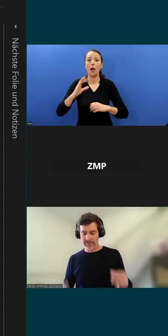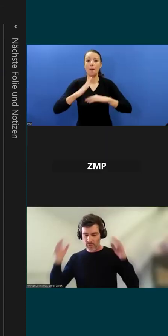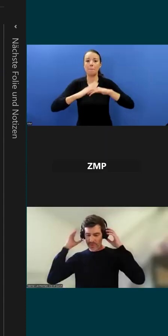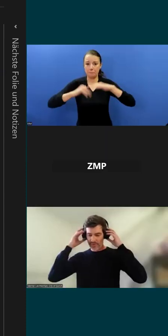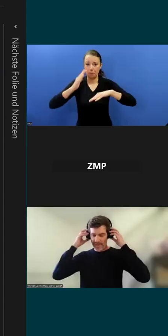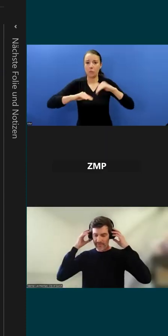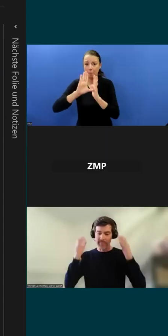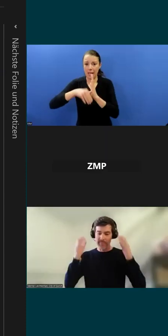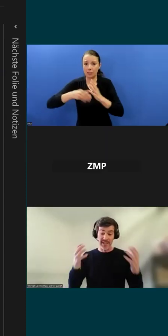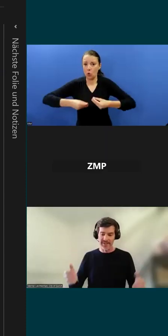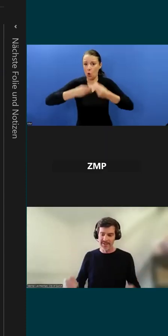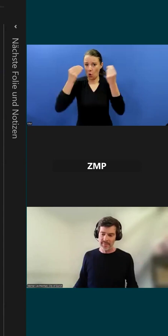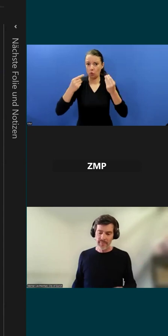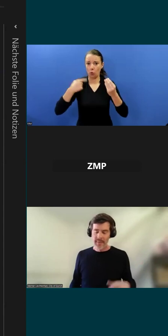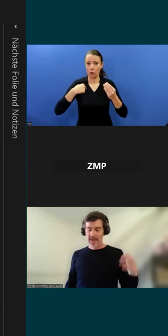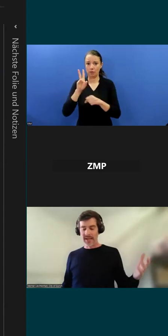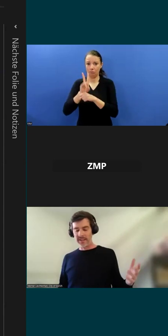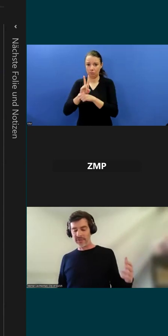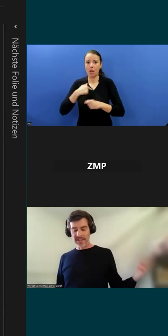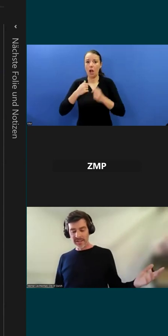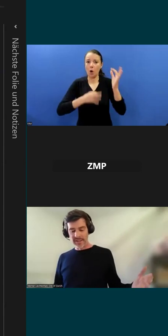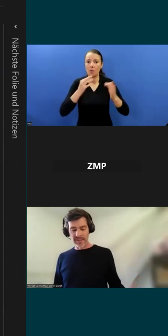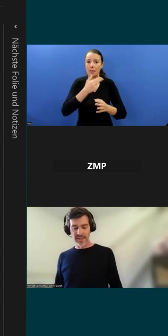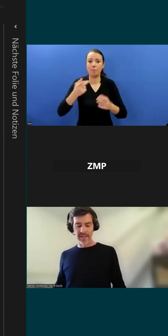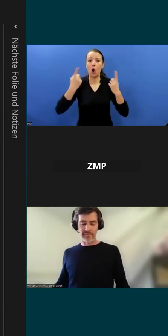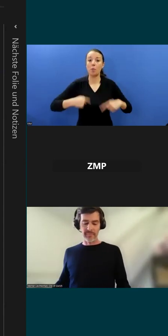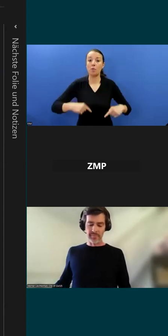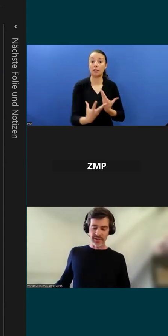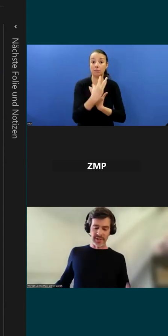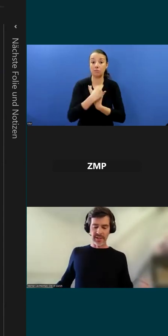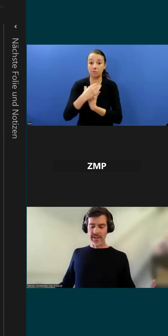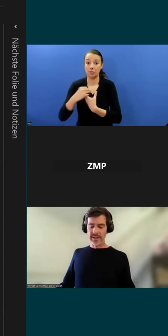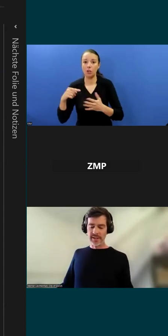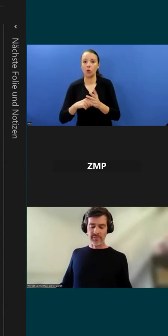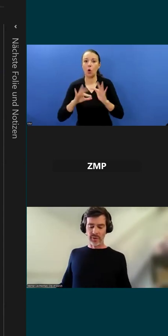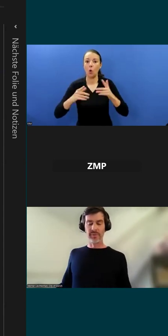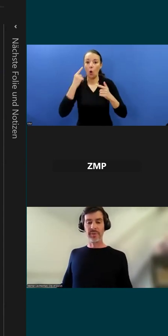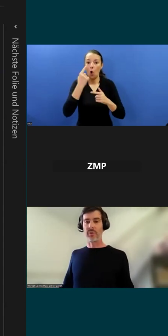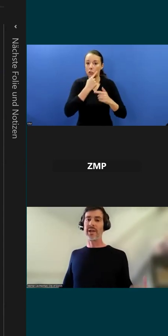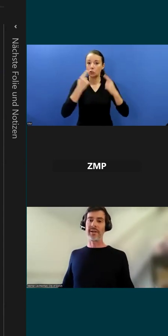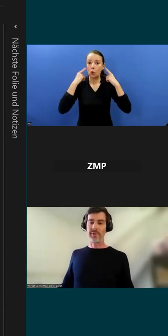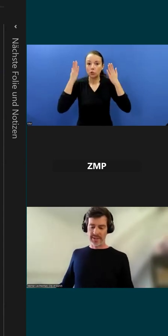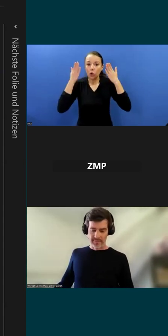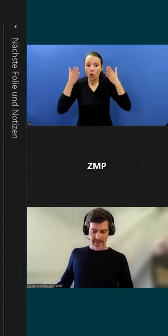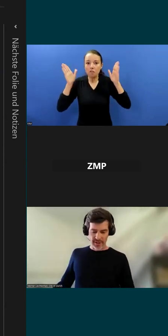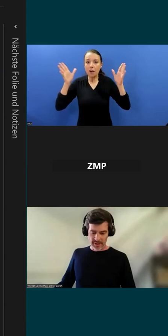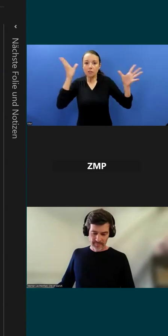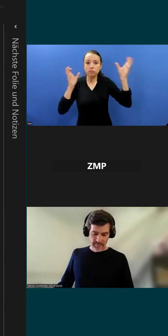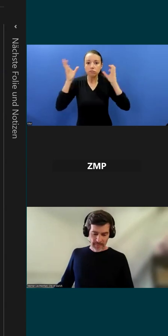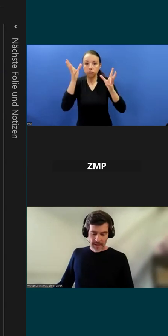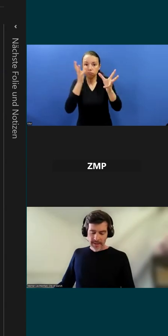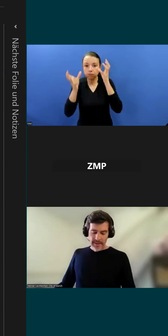been a focus of mine for many years. And in recent years, I have been particularly involved with online